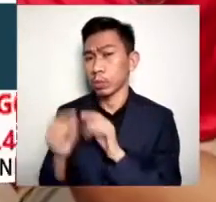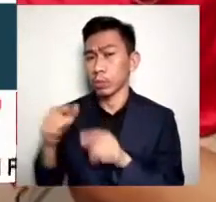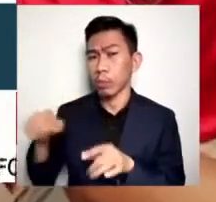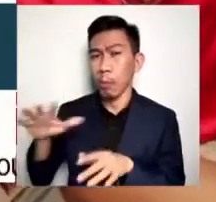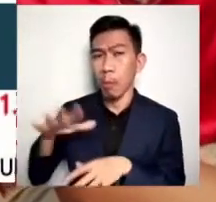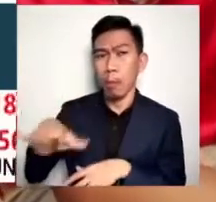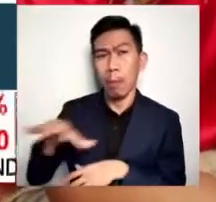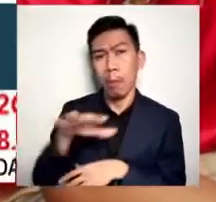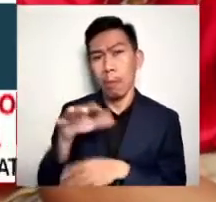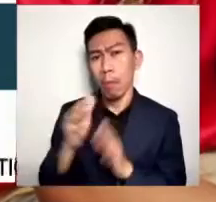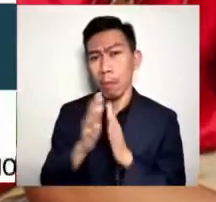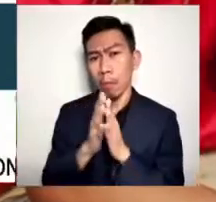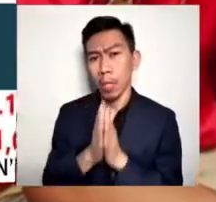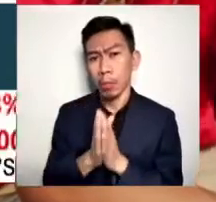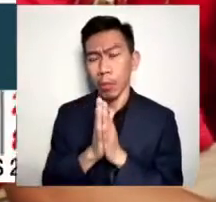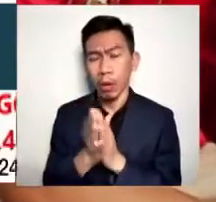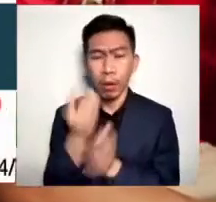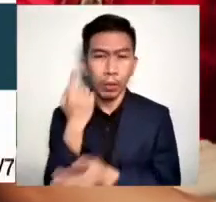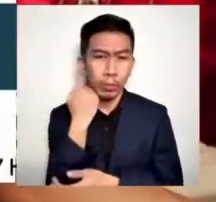past weeks.